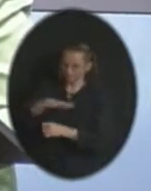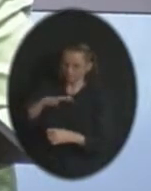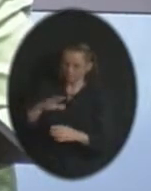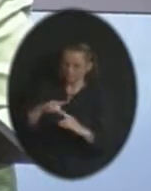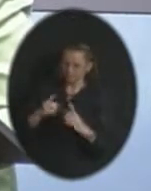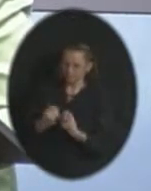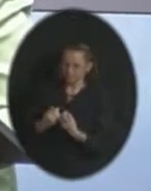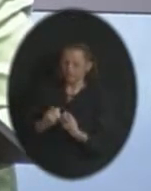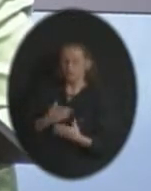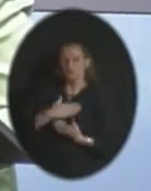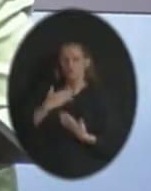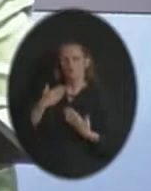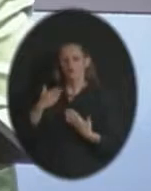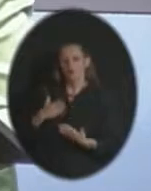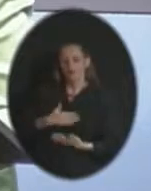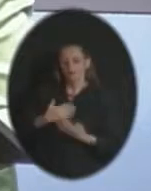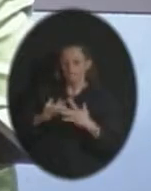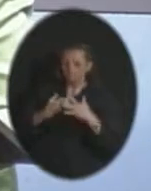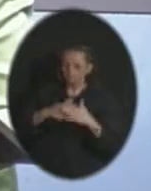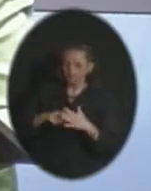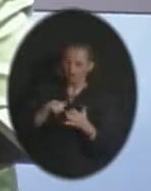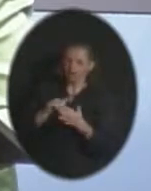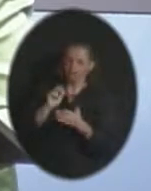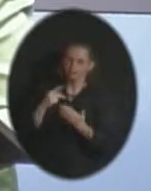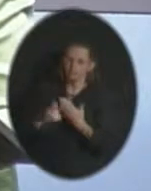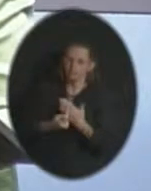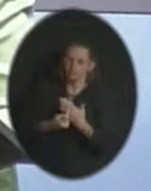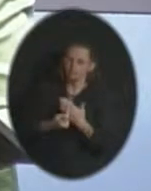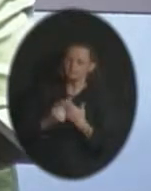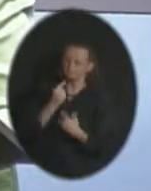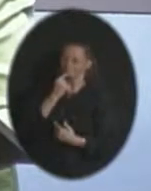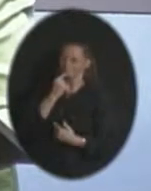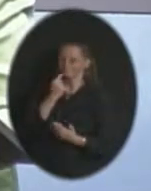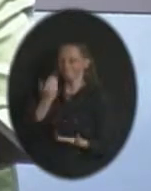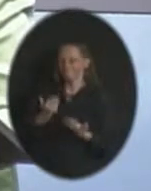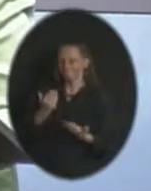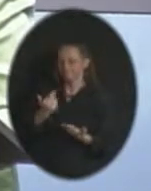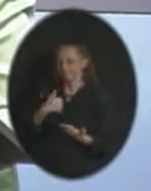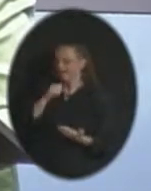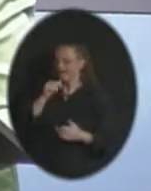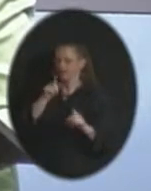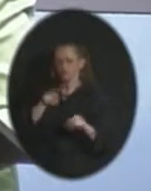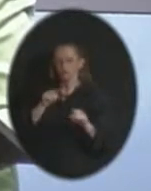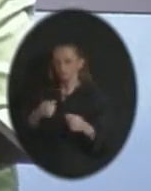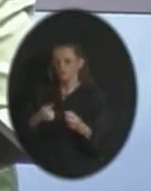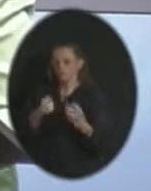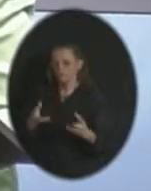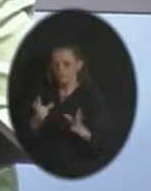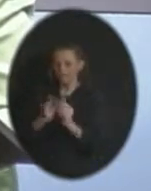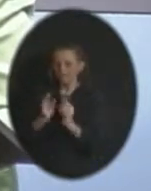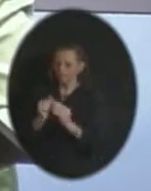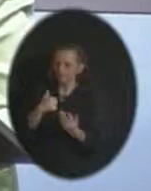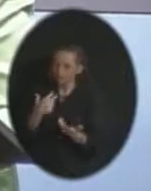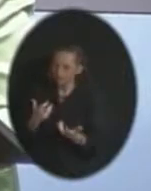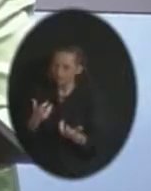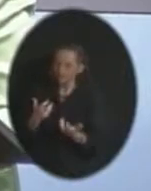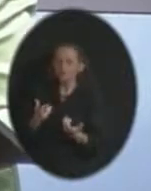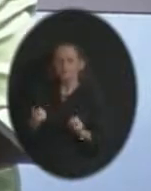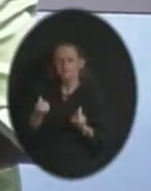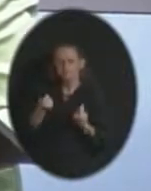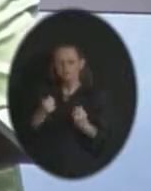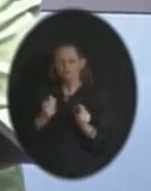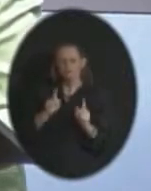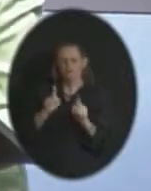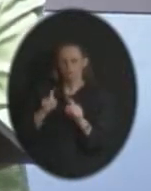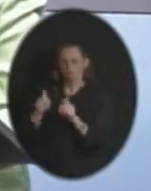we implemented that program, and regret that maybe I didn't attend as many meetings as I had intended to. But I tried to get to all the schools I